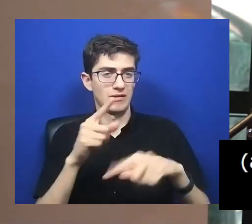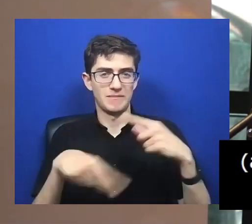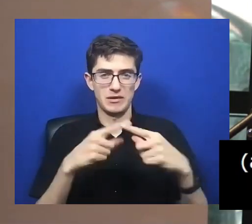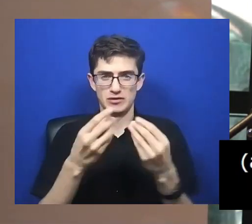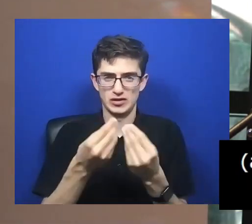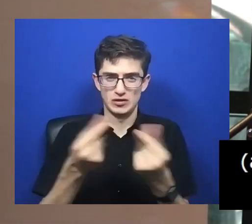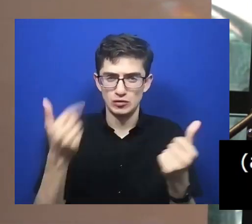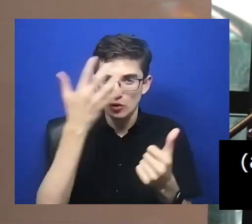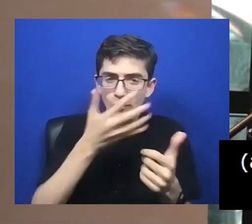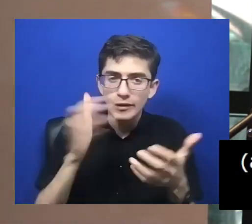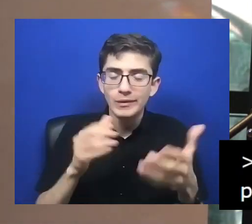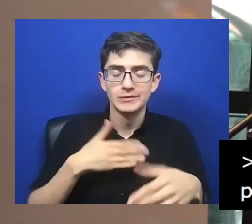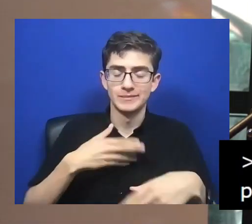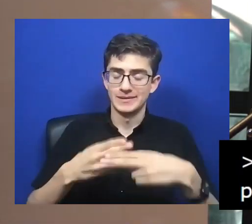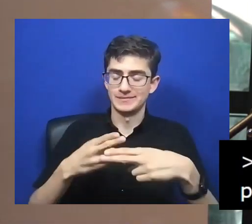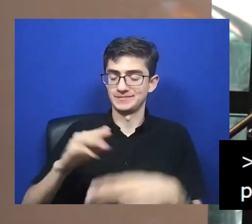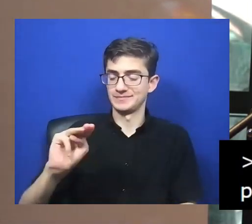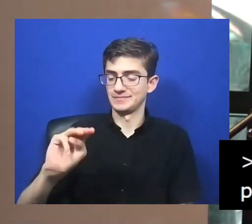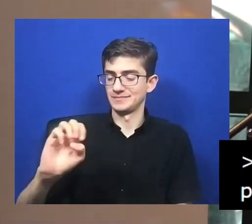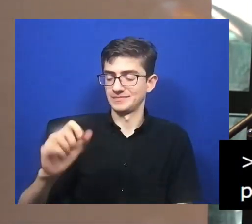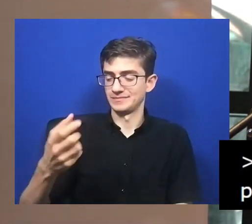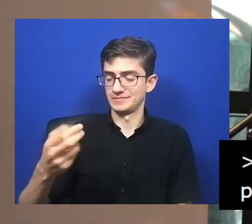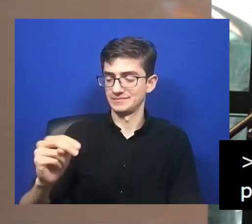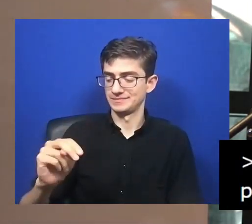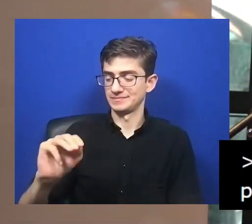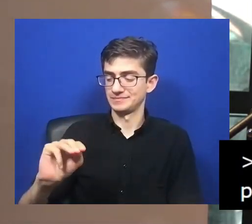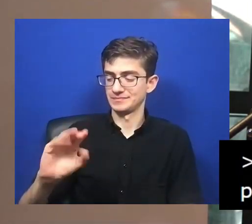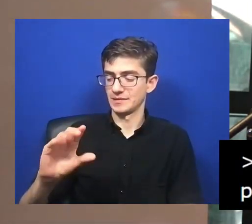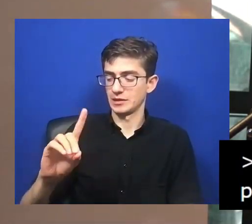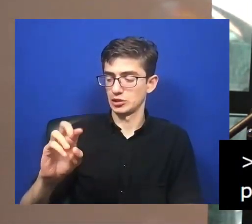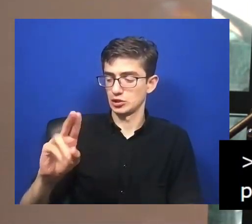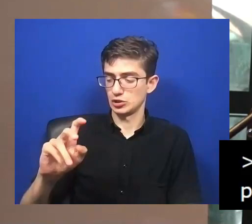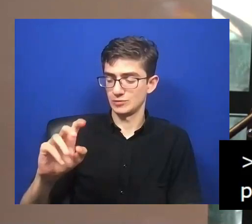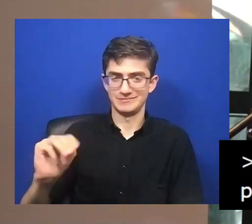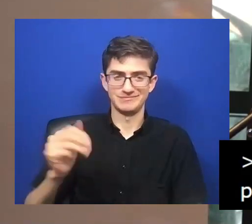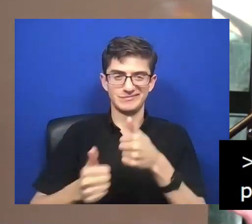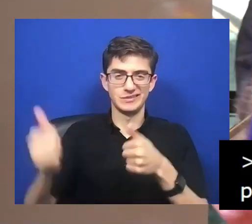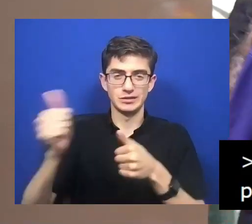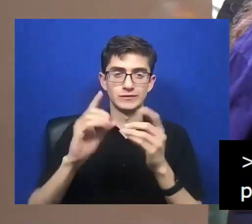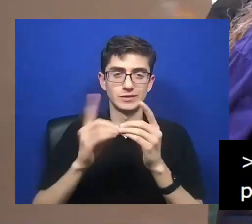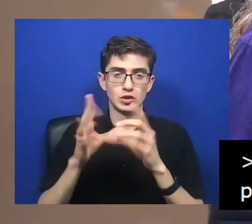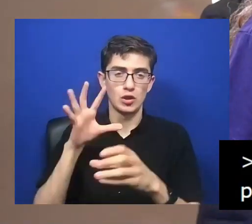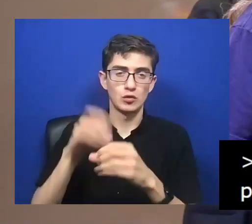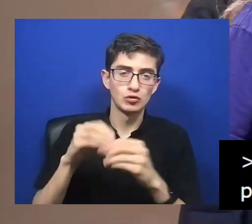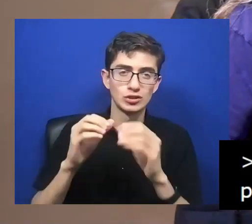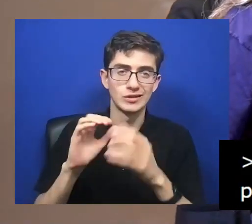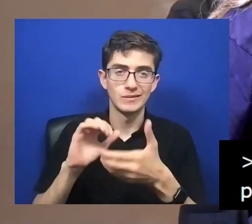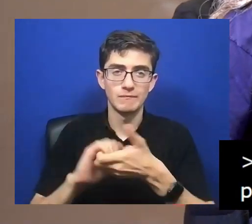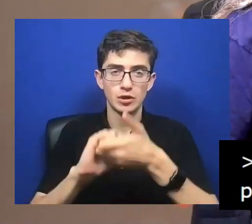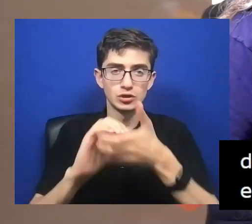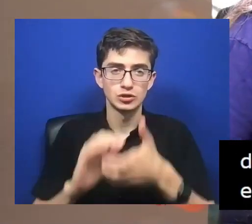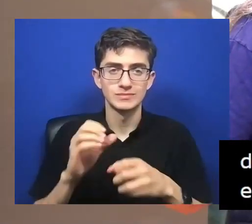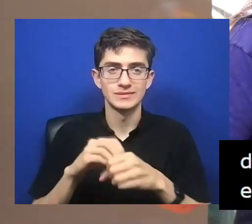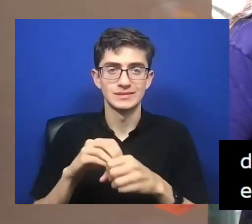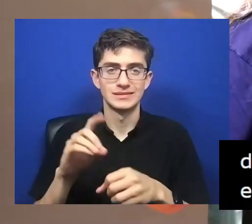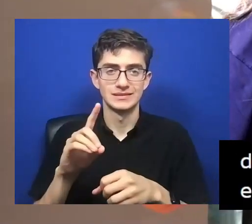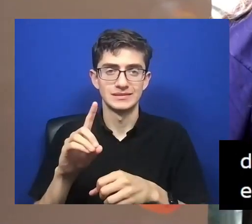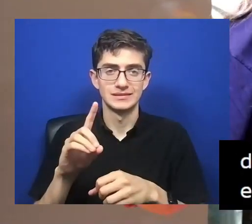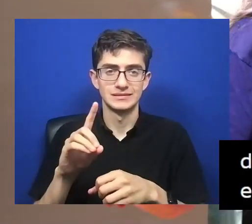Megan McDermott, Director of Digital Inclusion and Partnerships with OTI. Do I need to stand back? Sure.